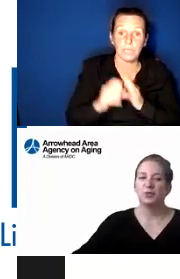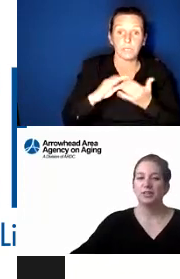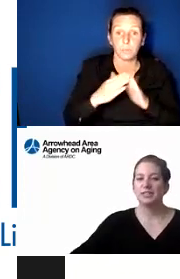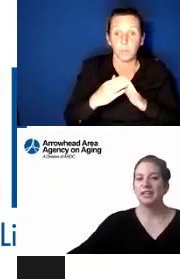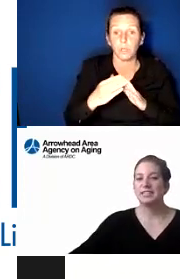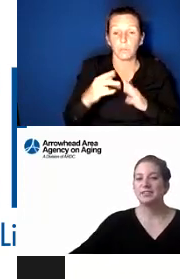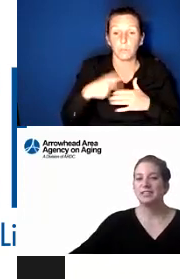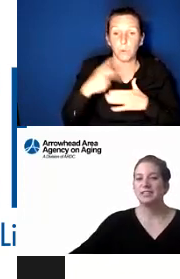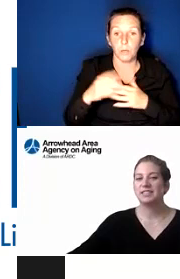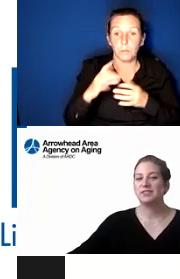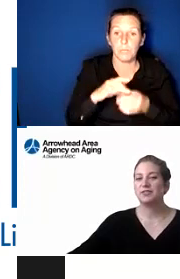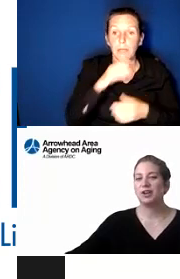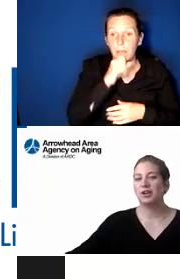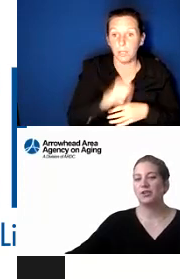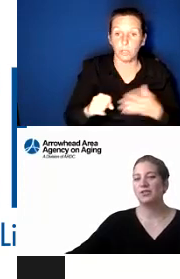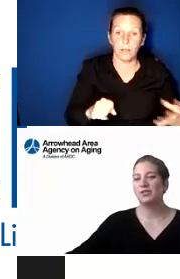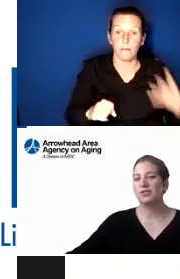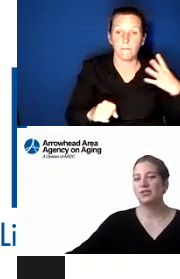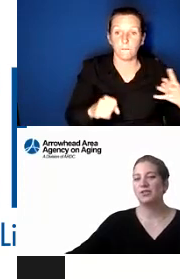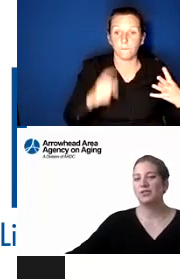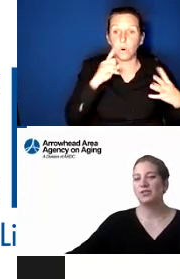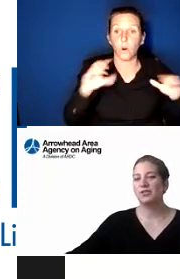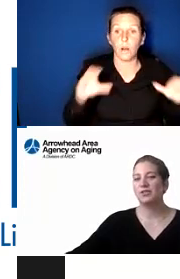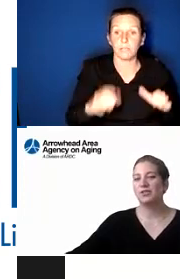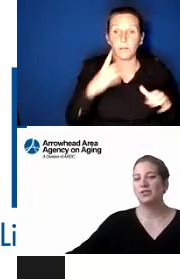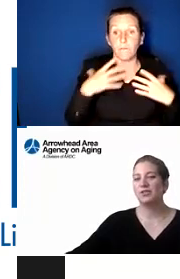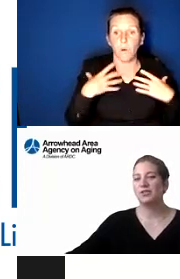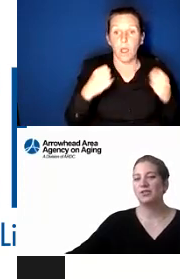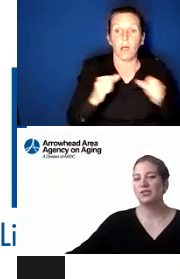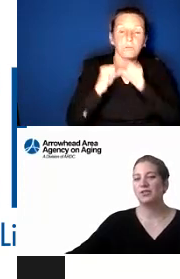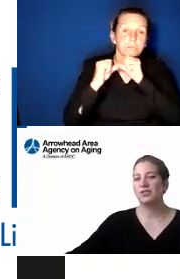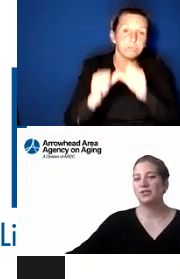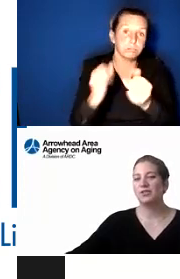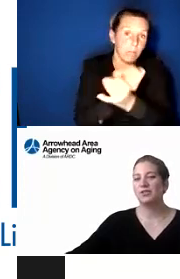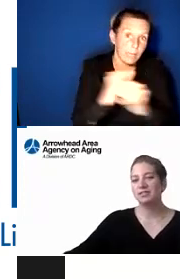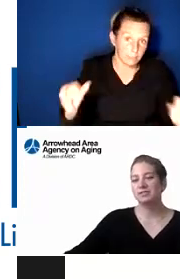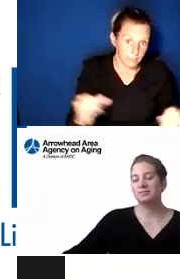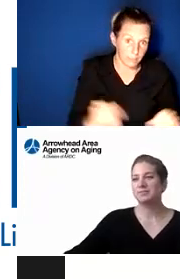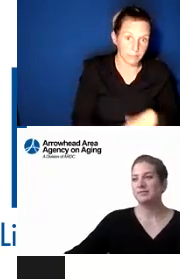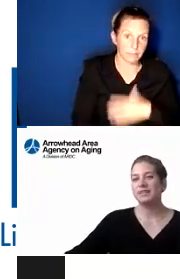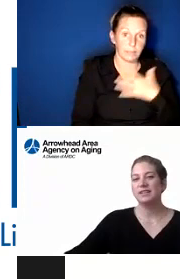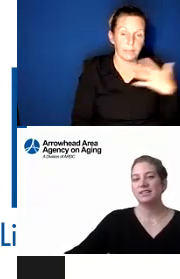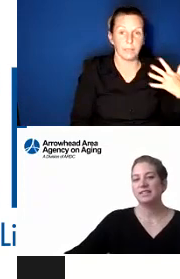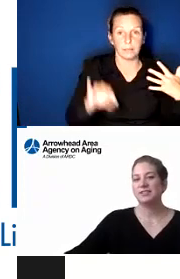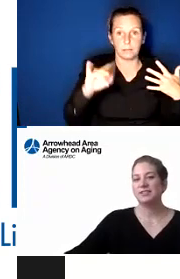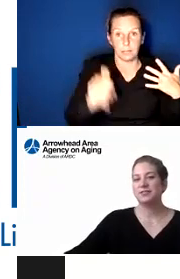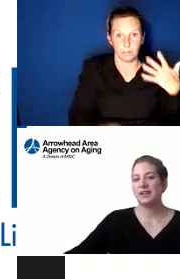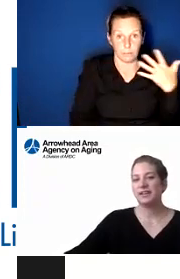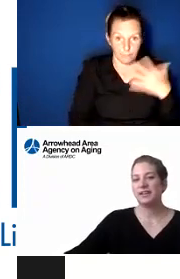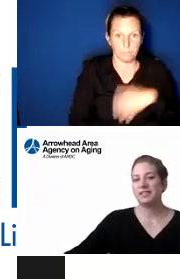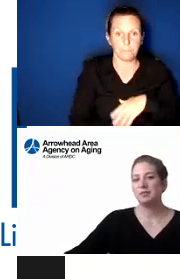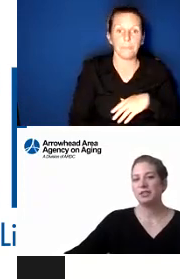Title IV is Activities for Health, Longevity, and Independence. Title V is